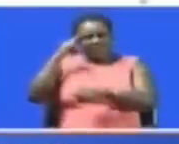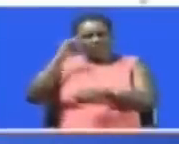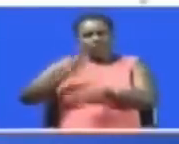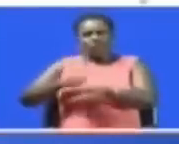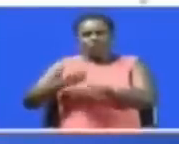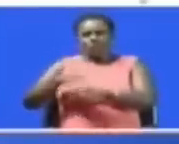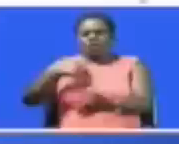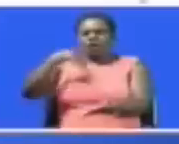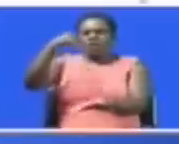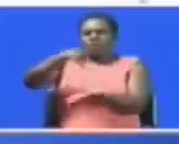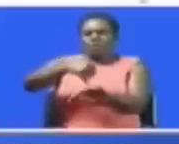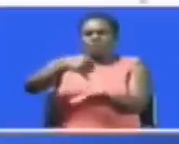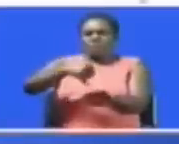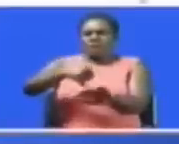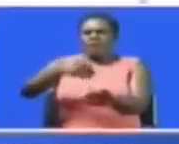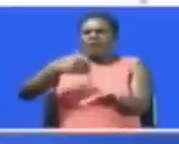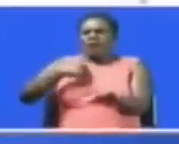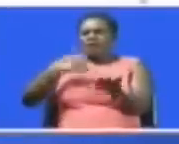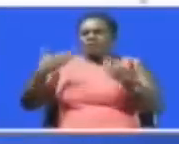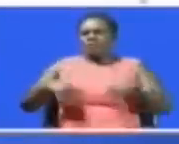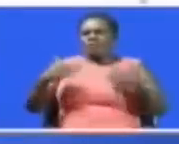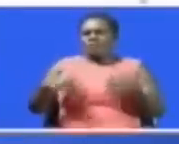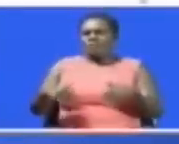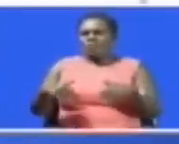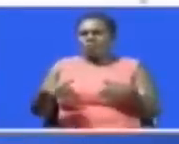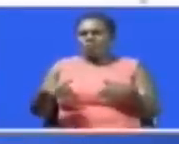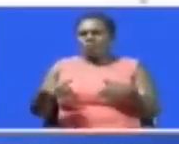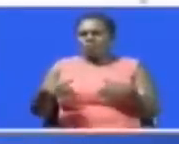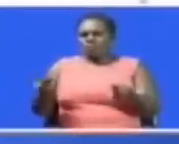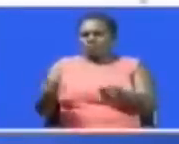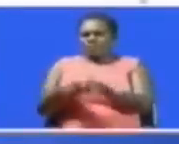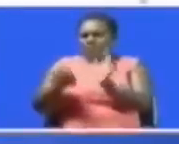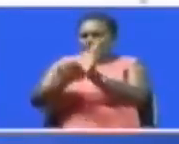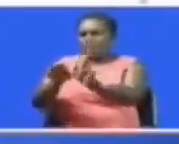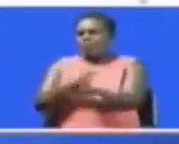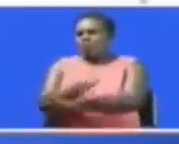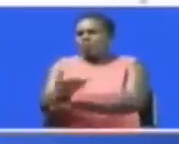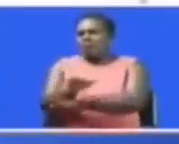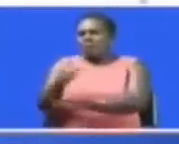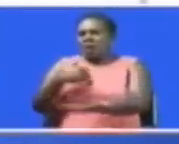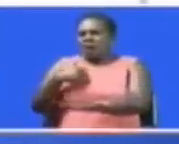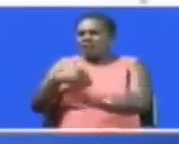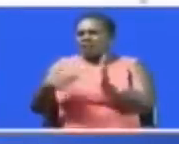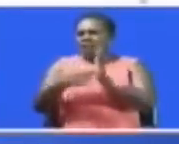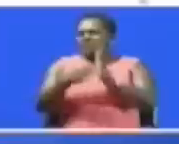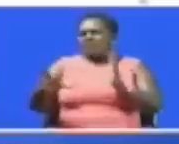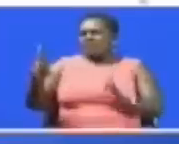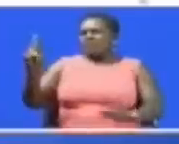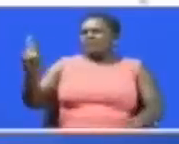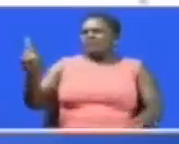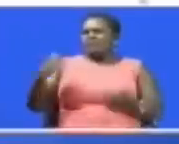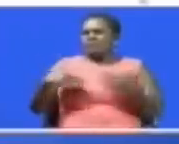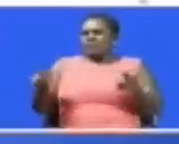in order to have inclusivity, to have people from, like Obama had prominent Republicans in